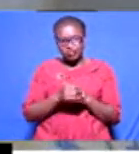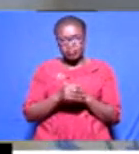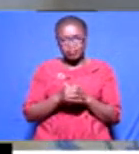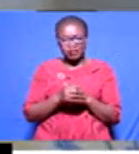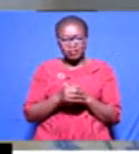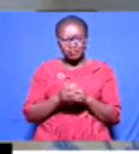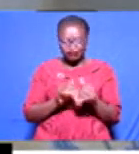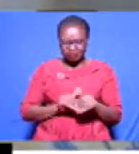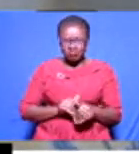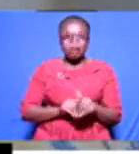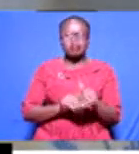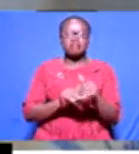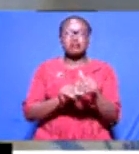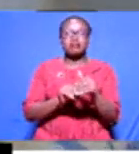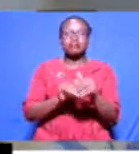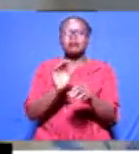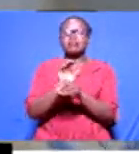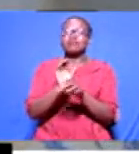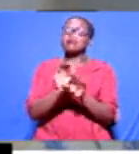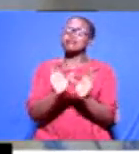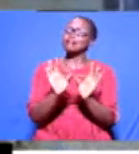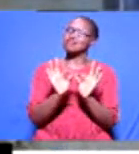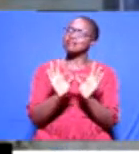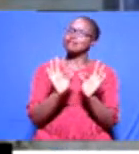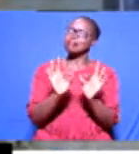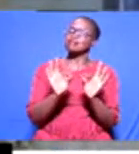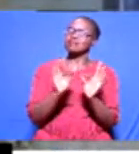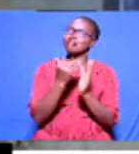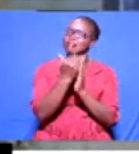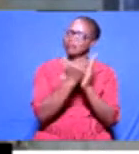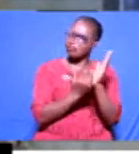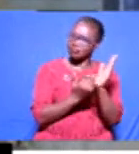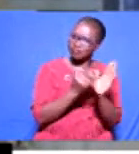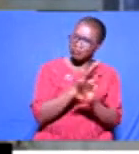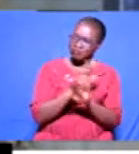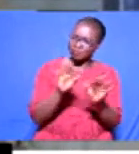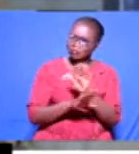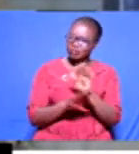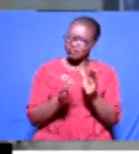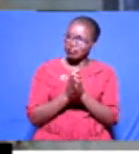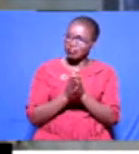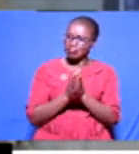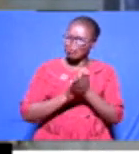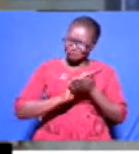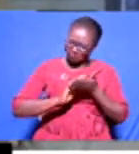anafuata kanisa vile inaendelea. Mzee alikuwa ni mtu wa forgive.